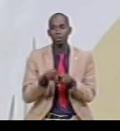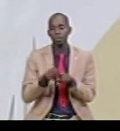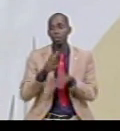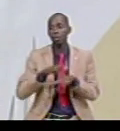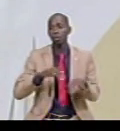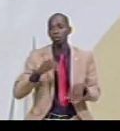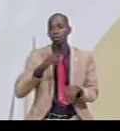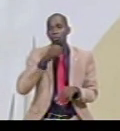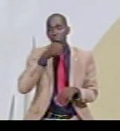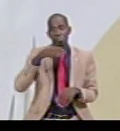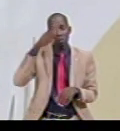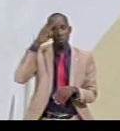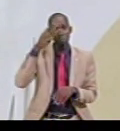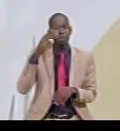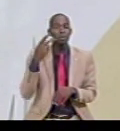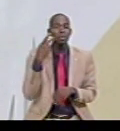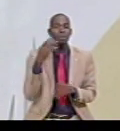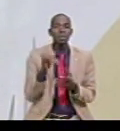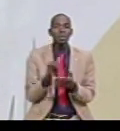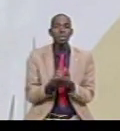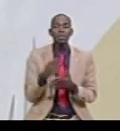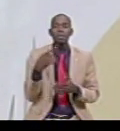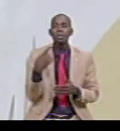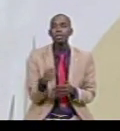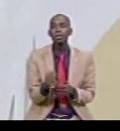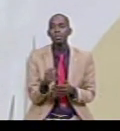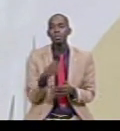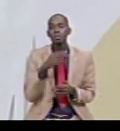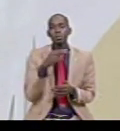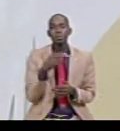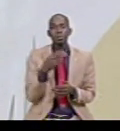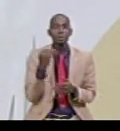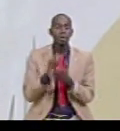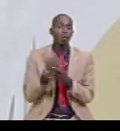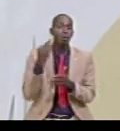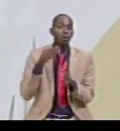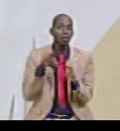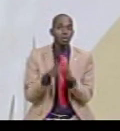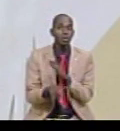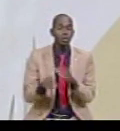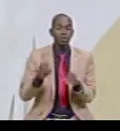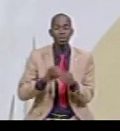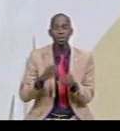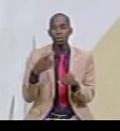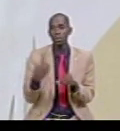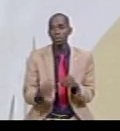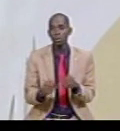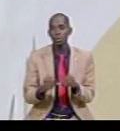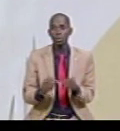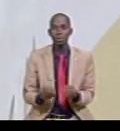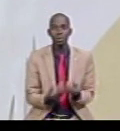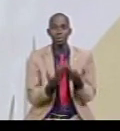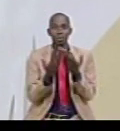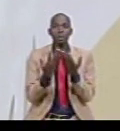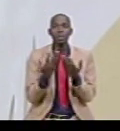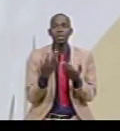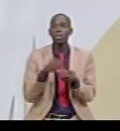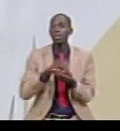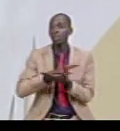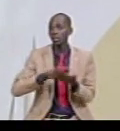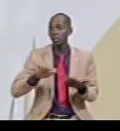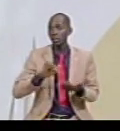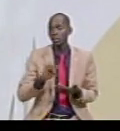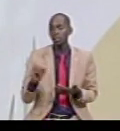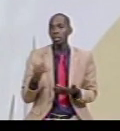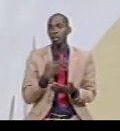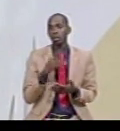God that was killed in their atonement and then the one that was set free you see in the case of the cleansing of lepers